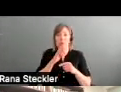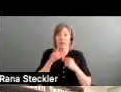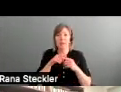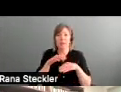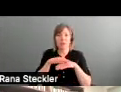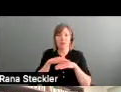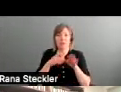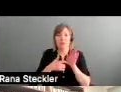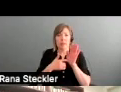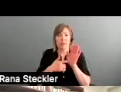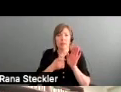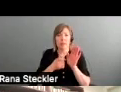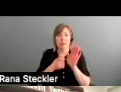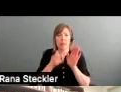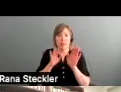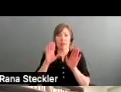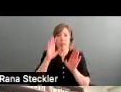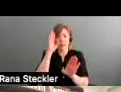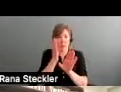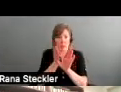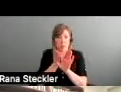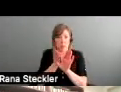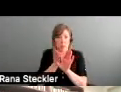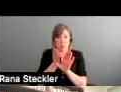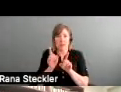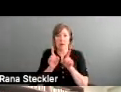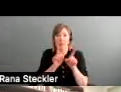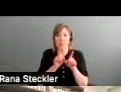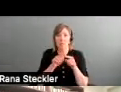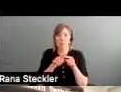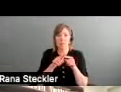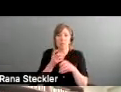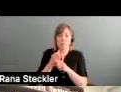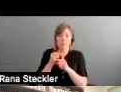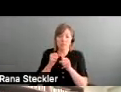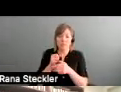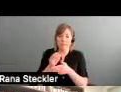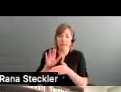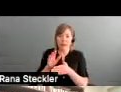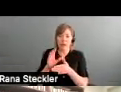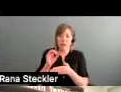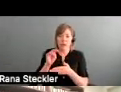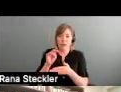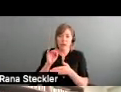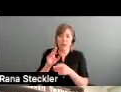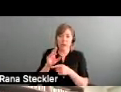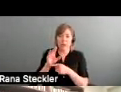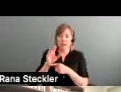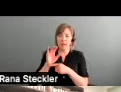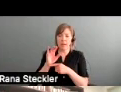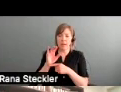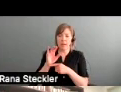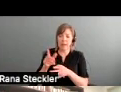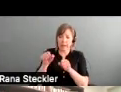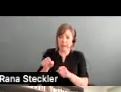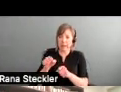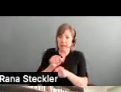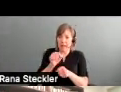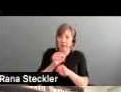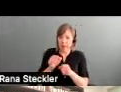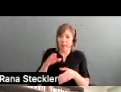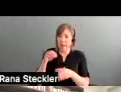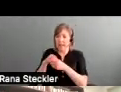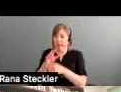surface manifestation of their psychoses and to also mediate their condition to the point that they could engage in labor,